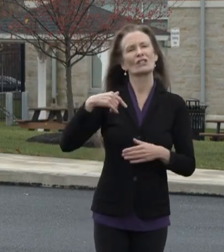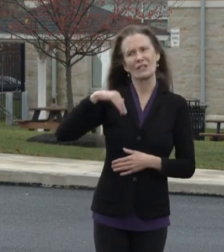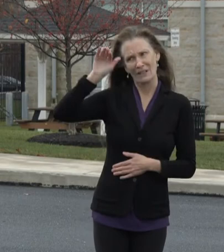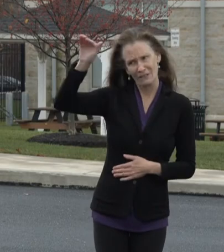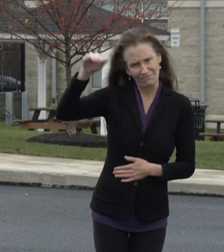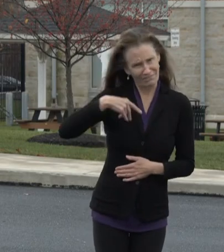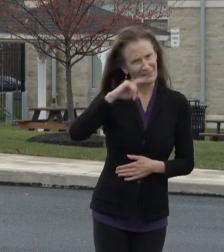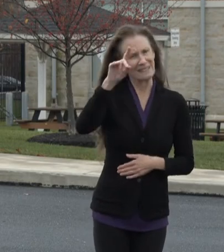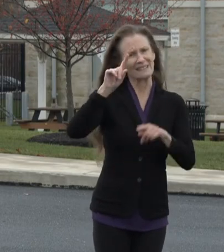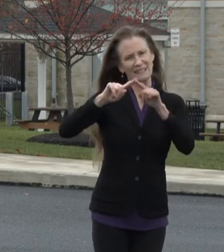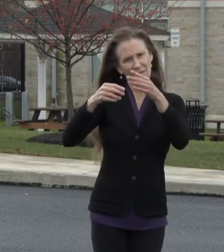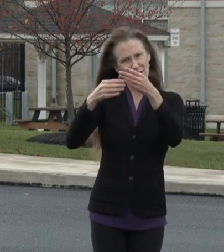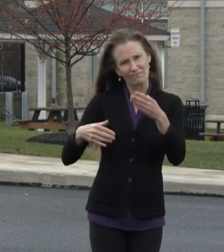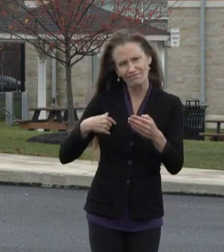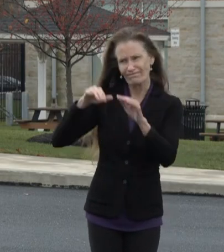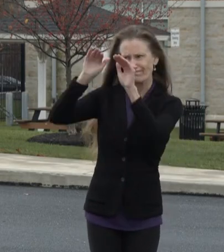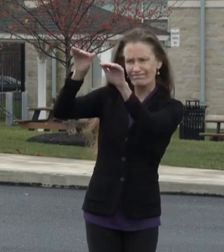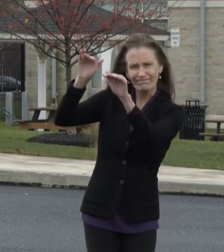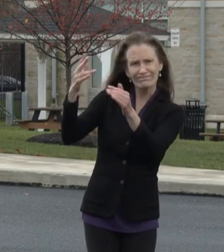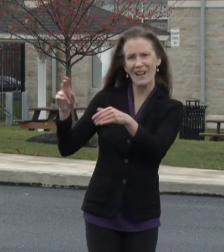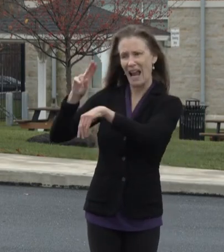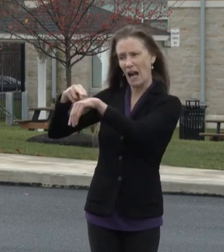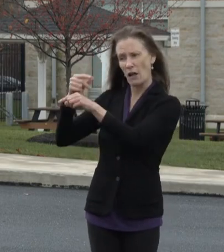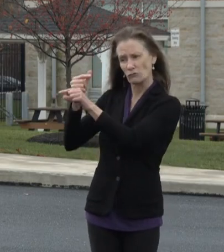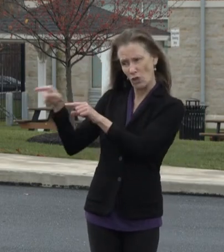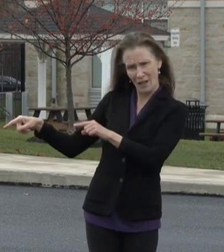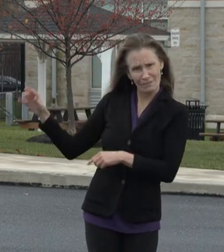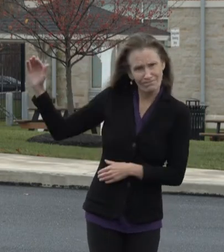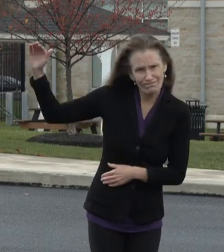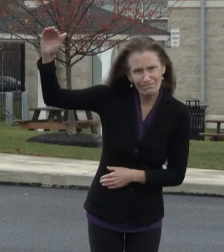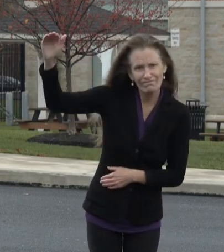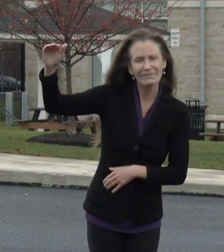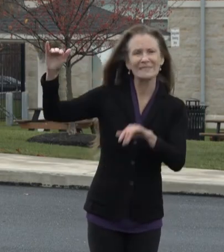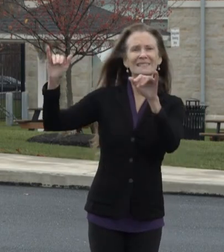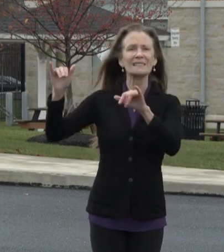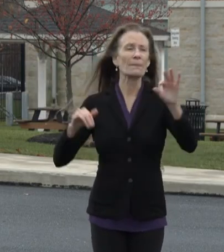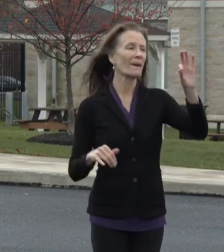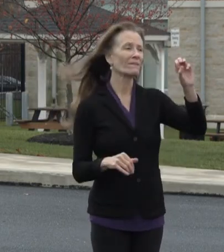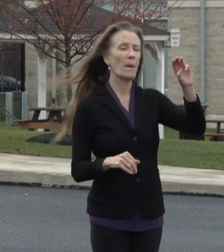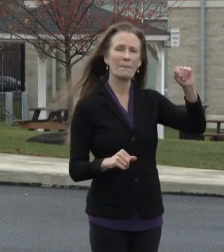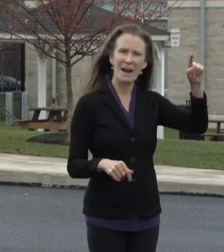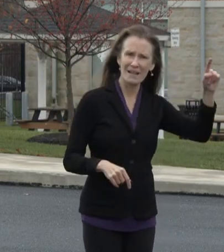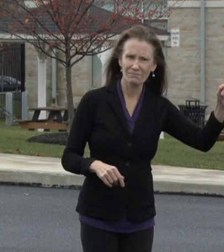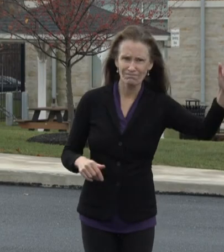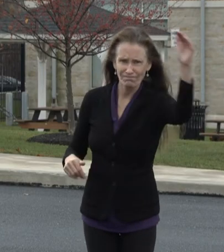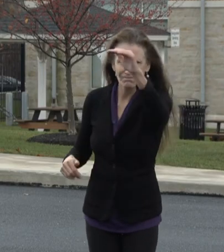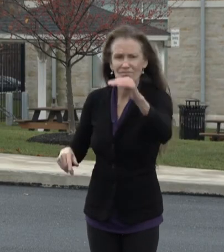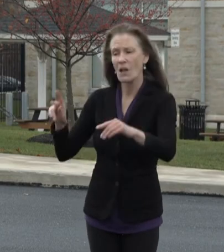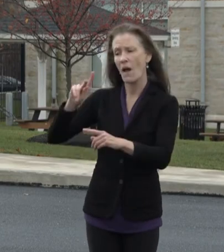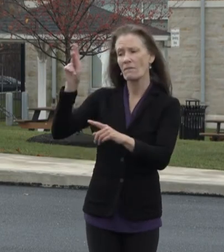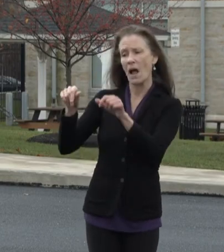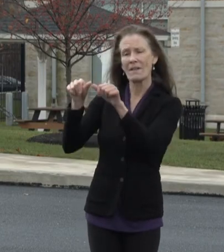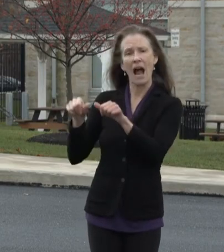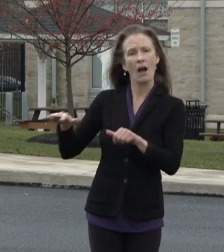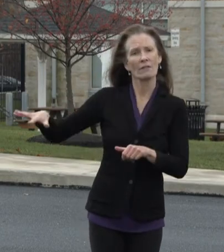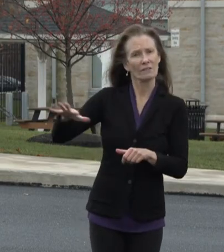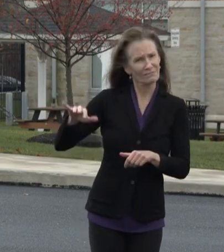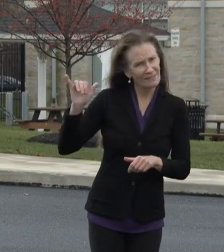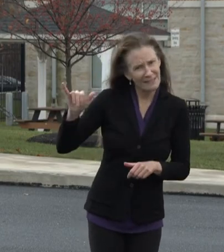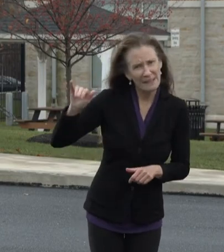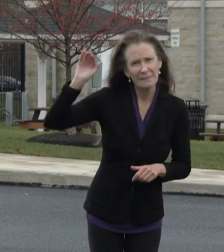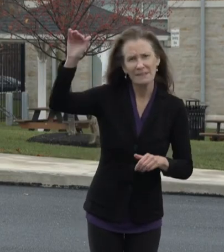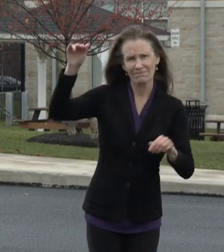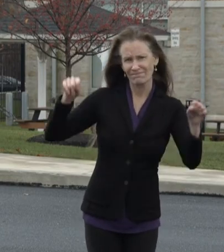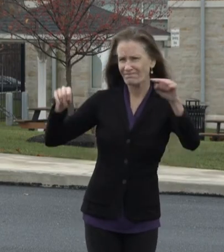obviously, National Guard and our FEMA Region 3 partners in Philadelphia. We've actually done a number of things to be